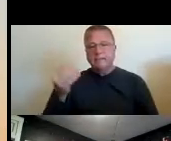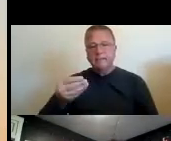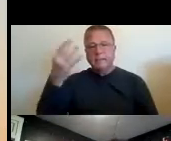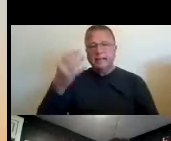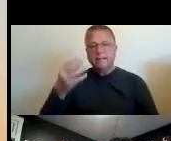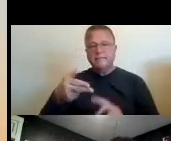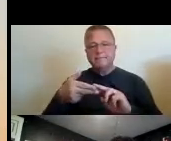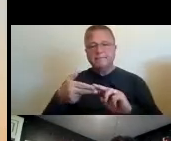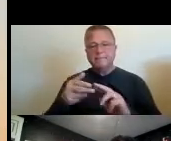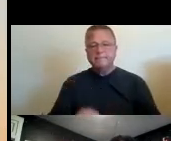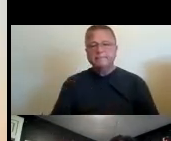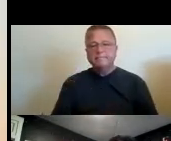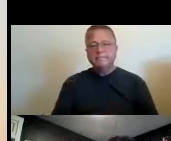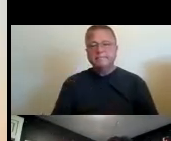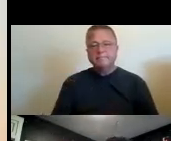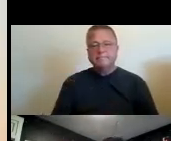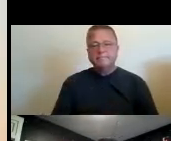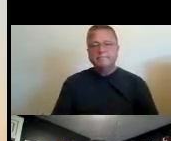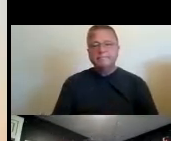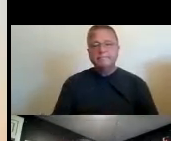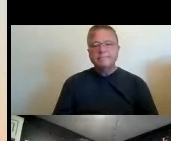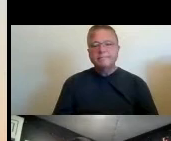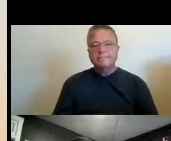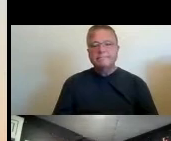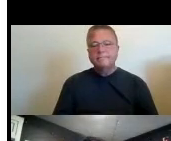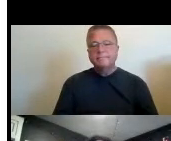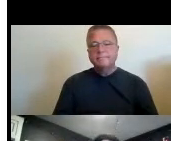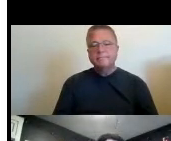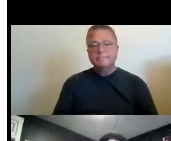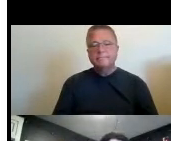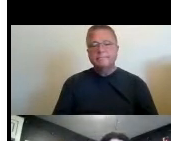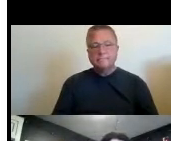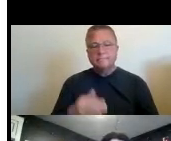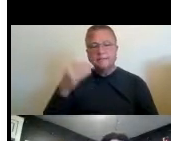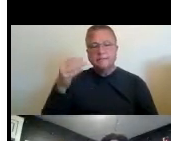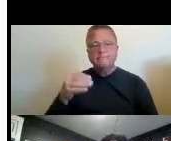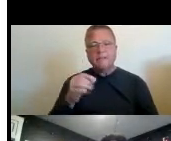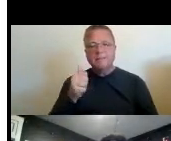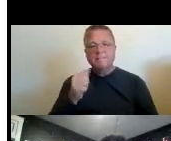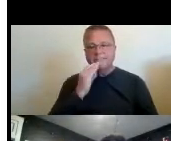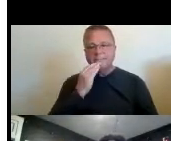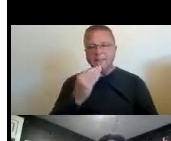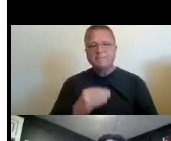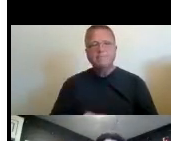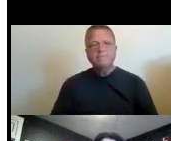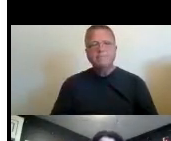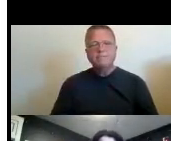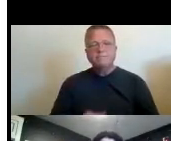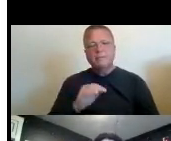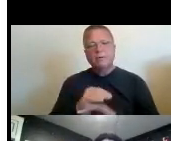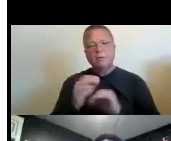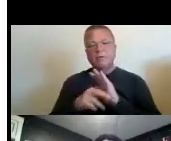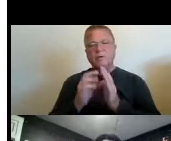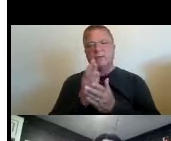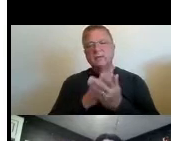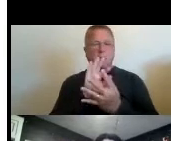slide, please. Next slide. Thank you. So tonight we're going to review some options for